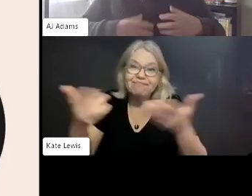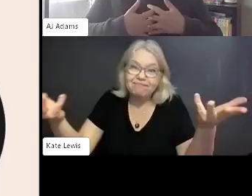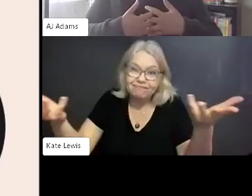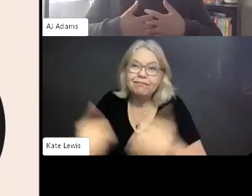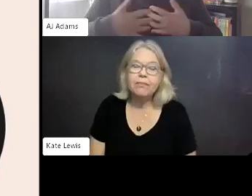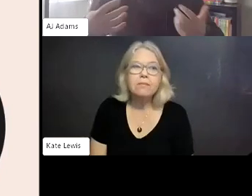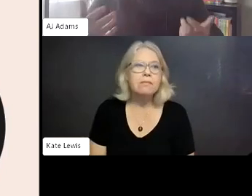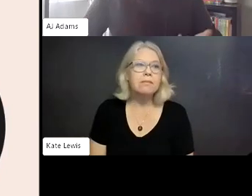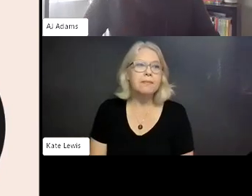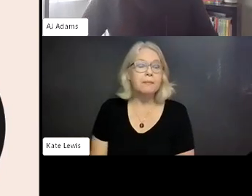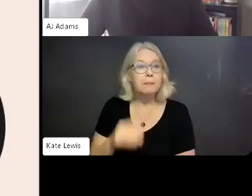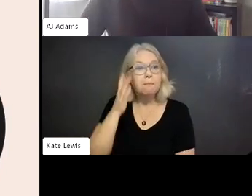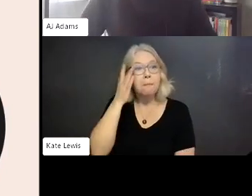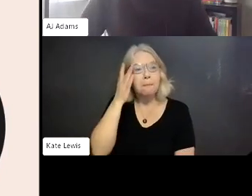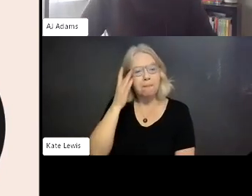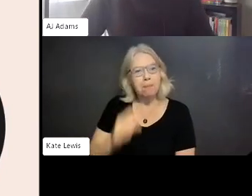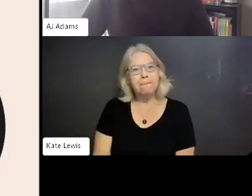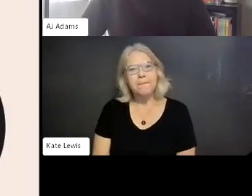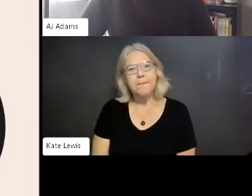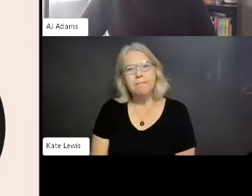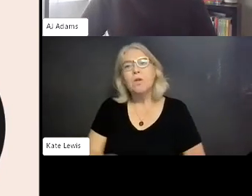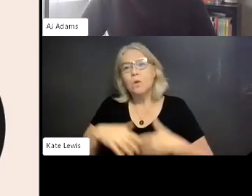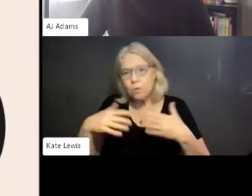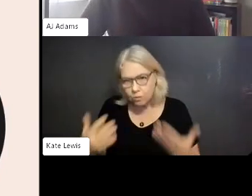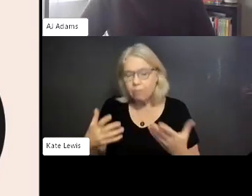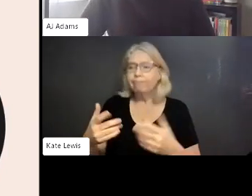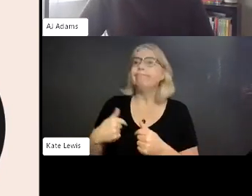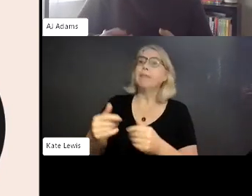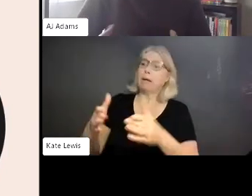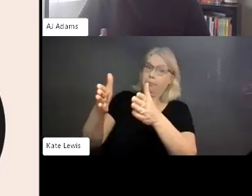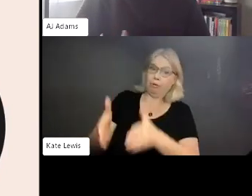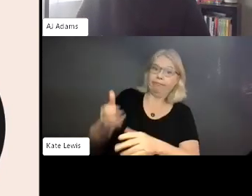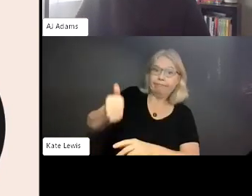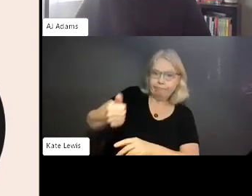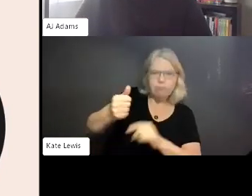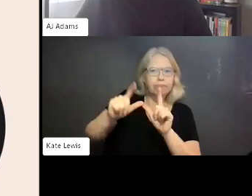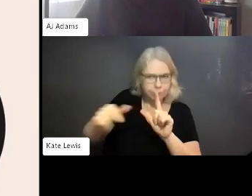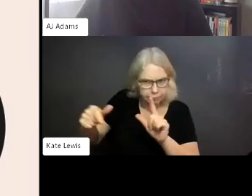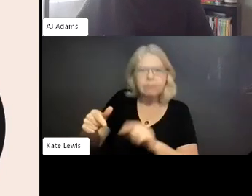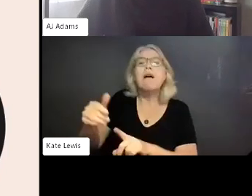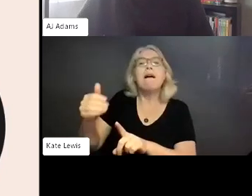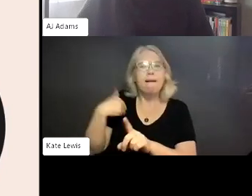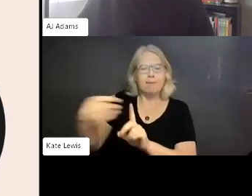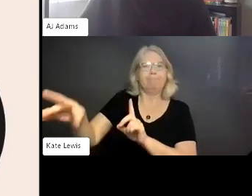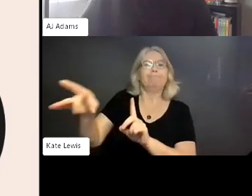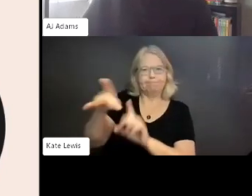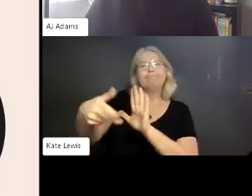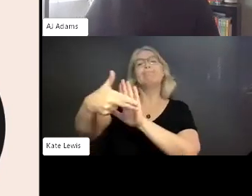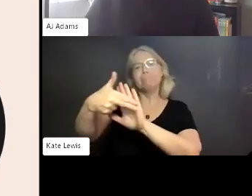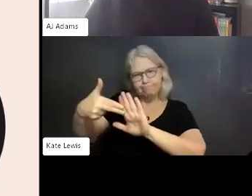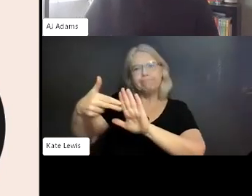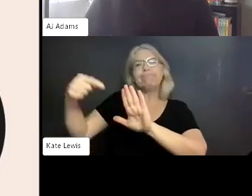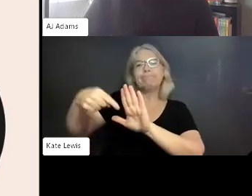So once a 2SLGBI person has a dementia diagnosis, what are those specific challenges that they're facing that their